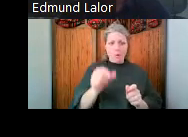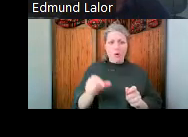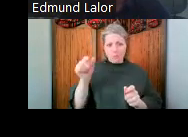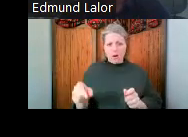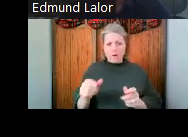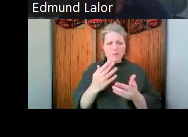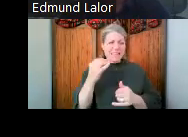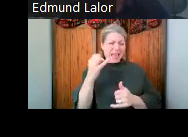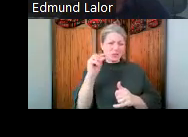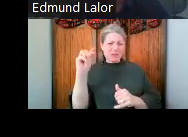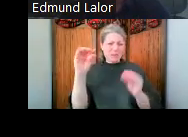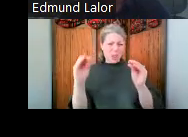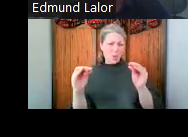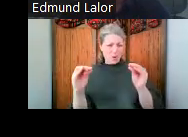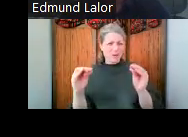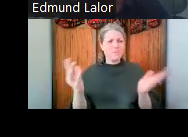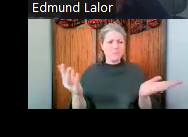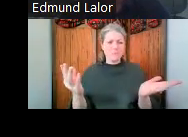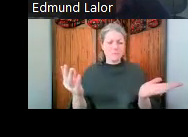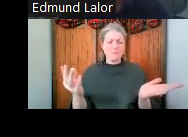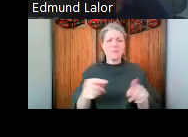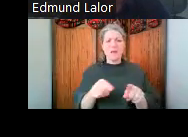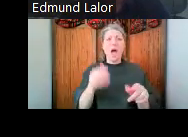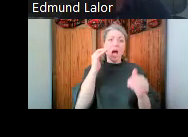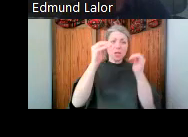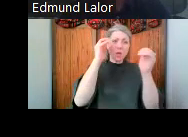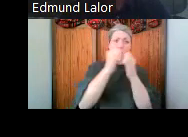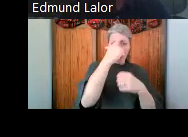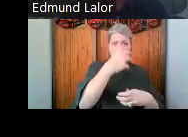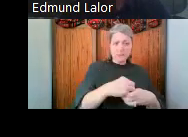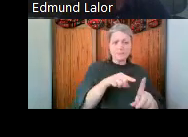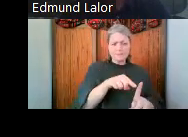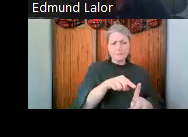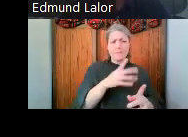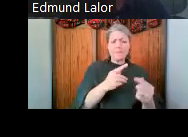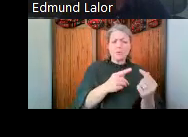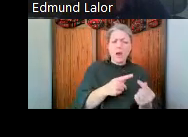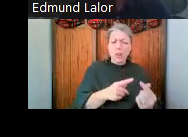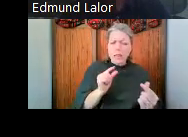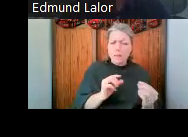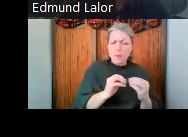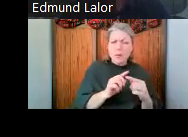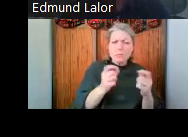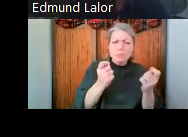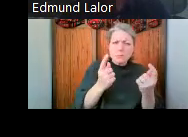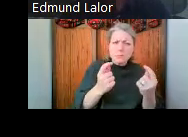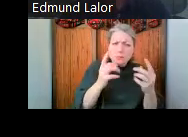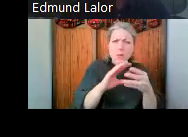lower. These are the adults with autism who may be struggling slightly more to understand the story in this